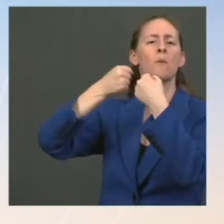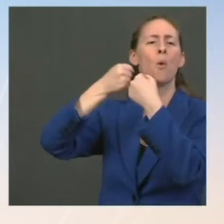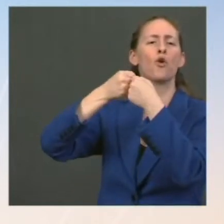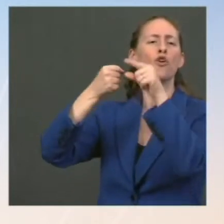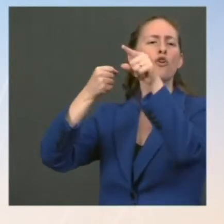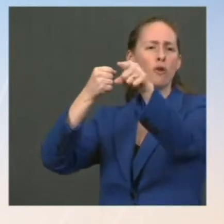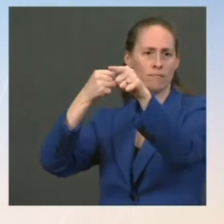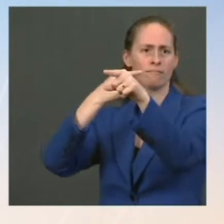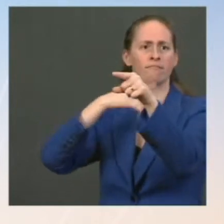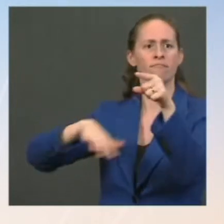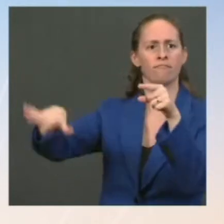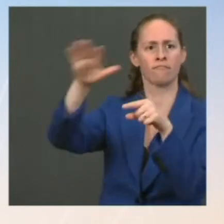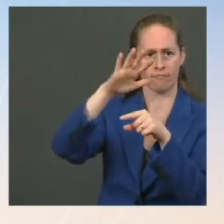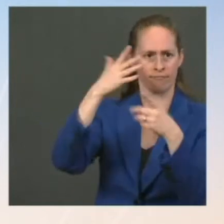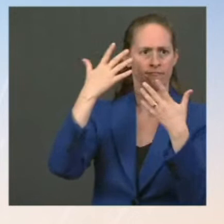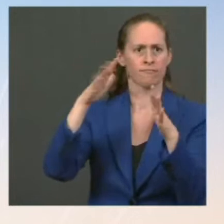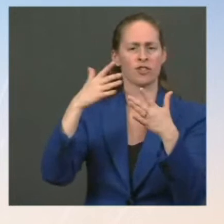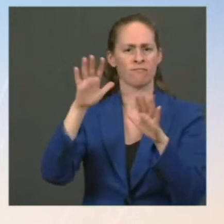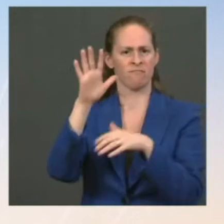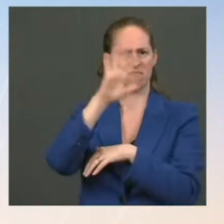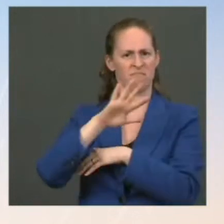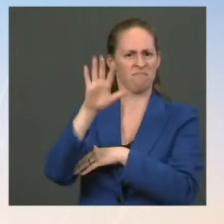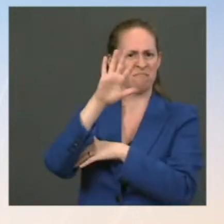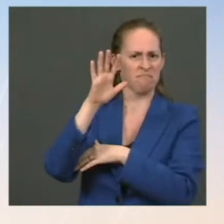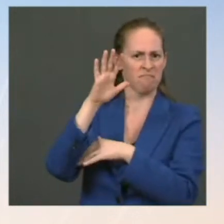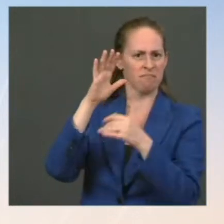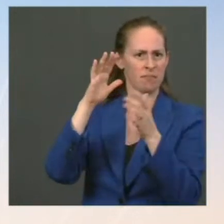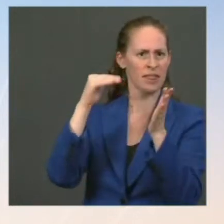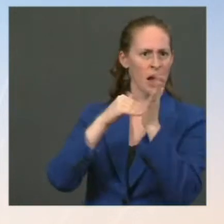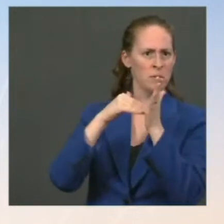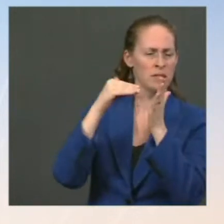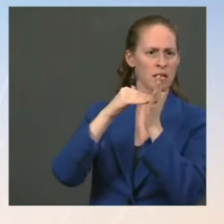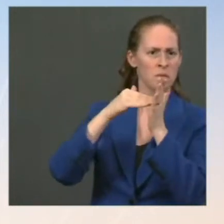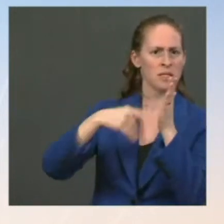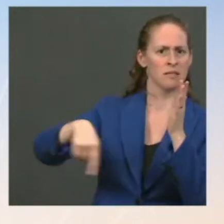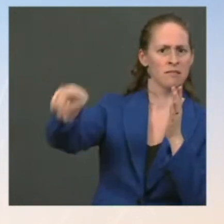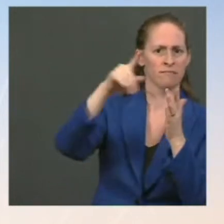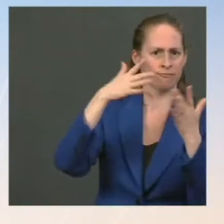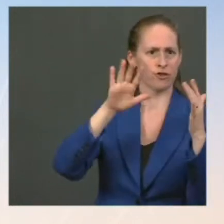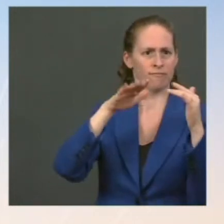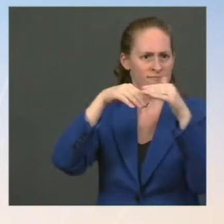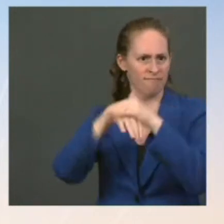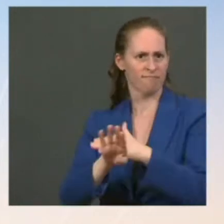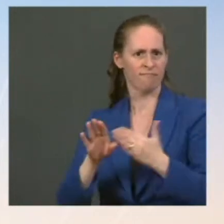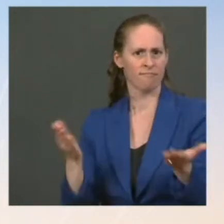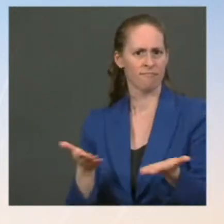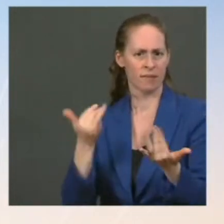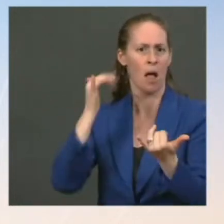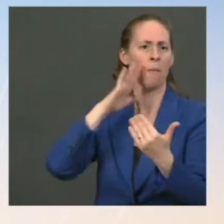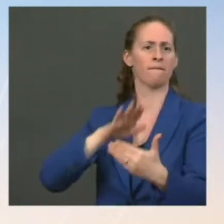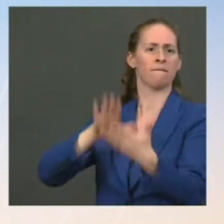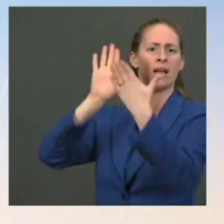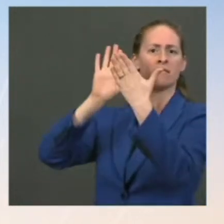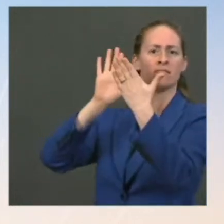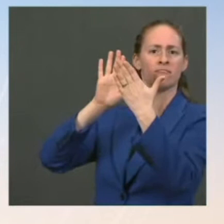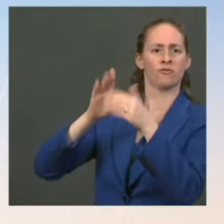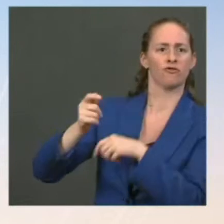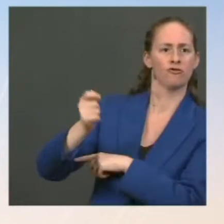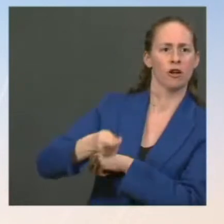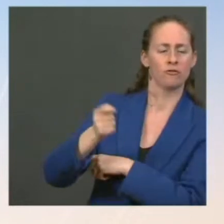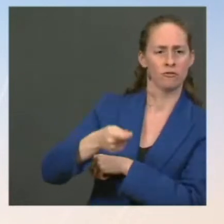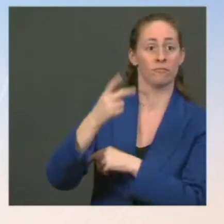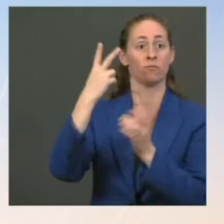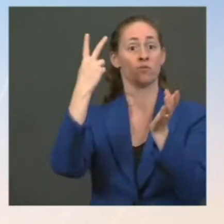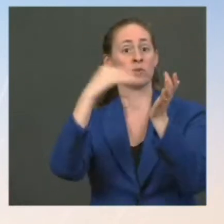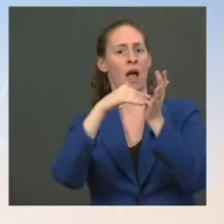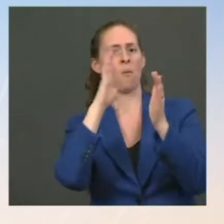their cases heard by an immigration judge. 2,000 were expelled via flights. But we now have another group of migrants that's crossed the southern